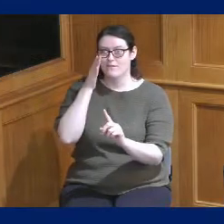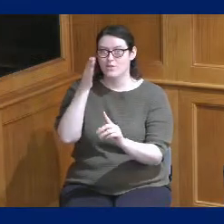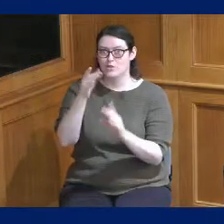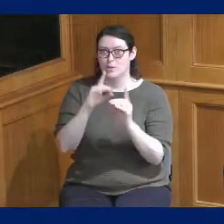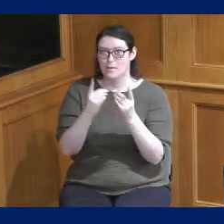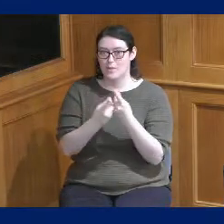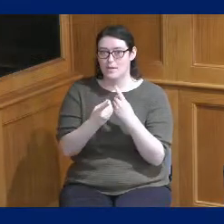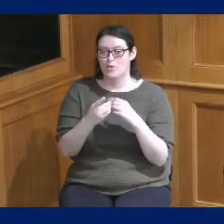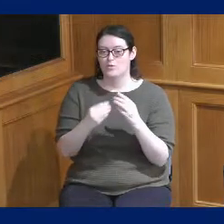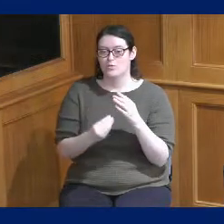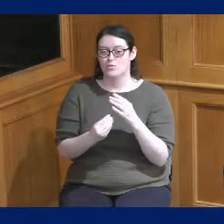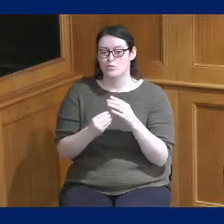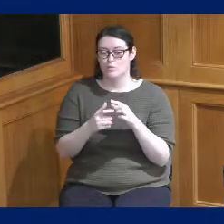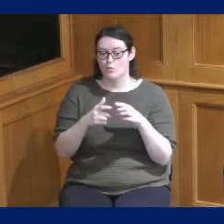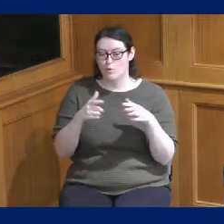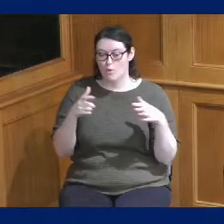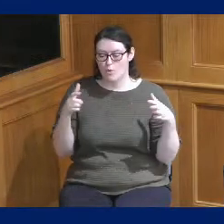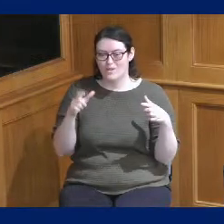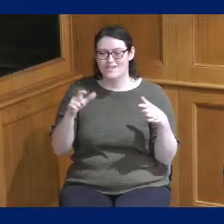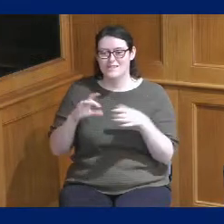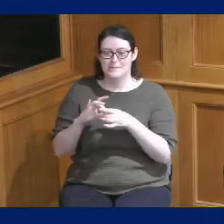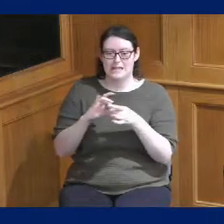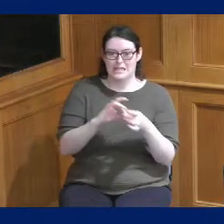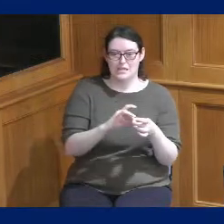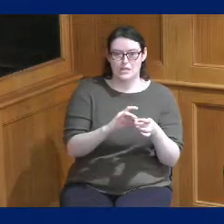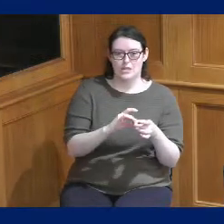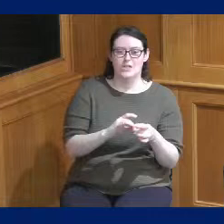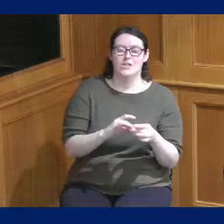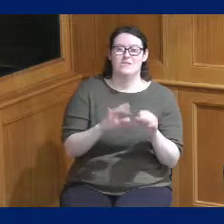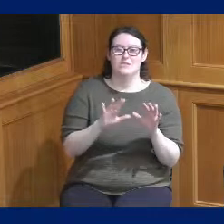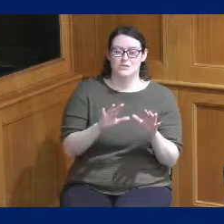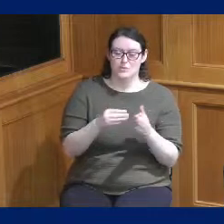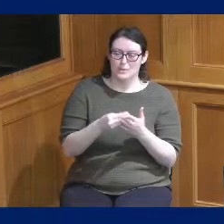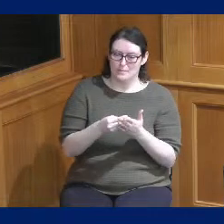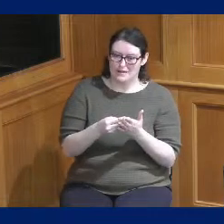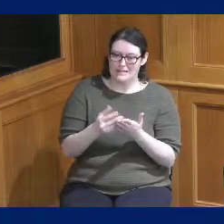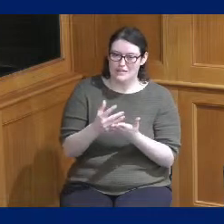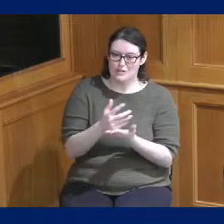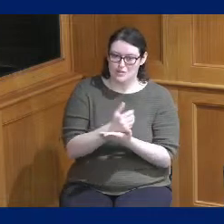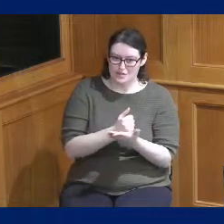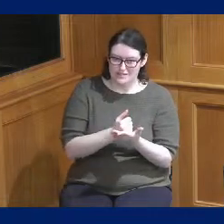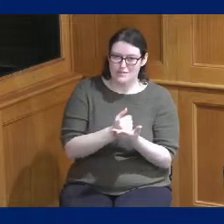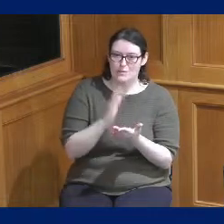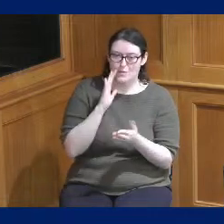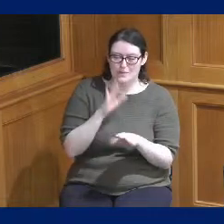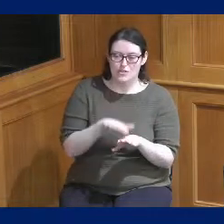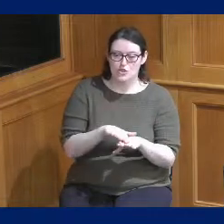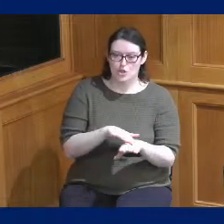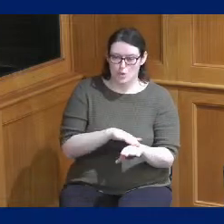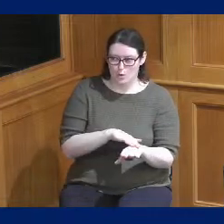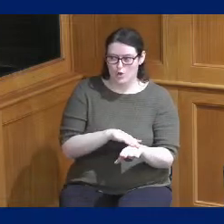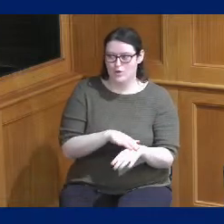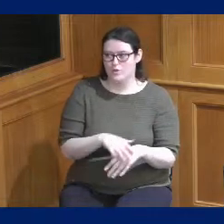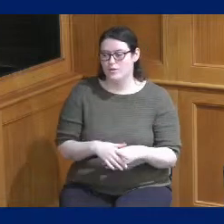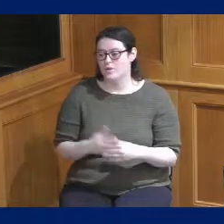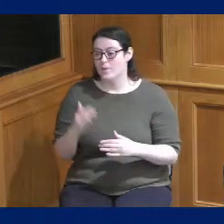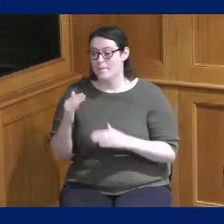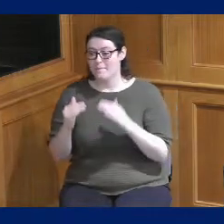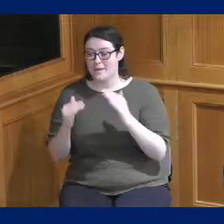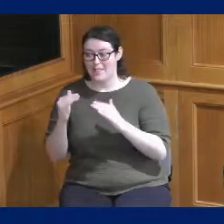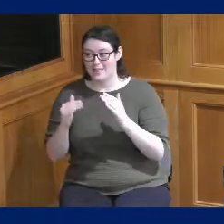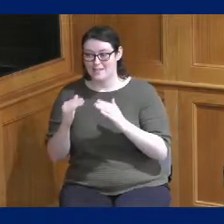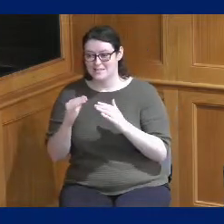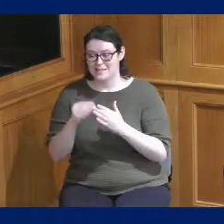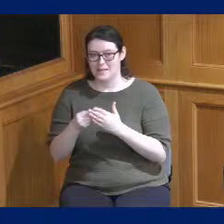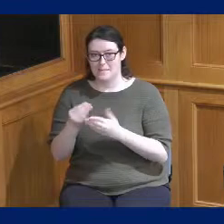going to need to be linked to more modest revenue growth projections. In terms of how we balanced the budget, close to